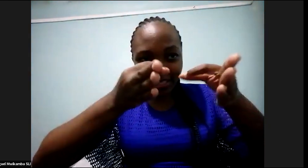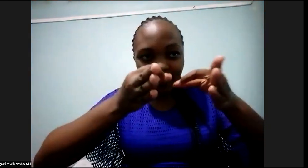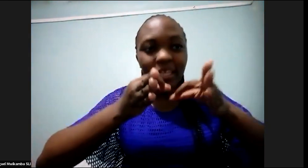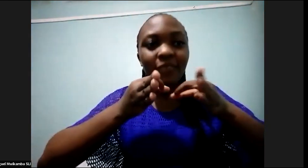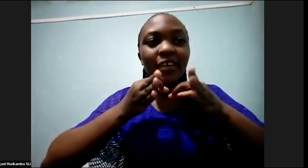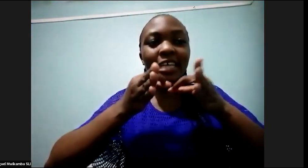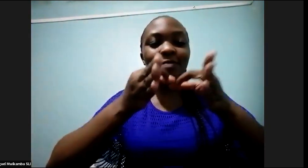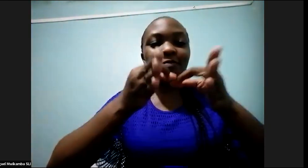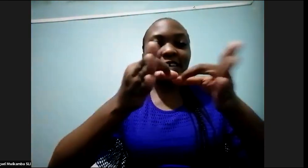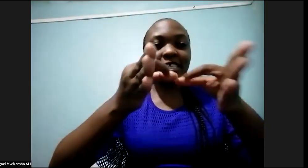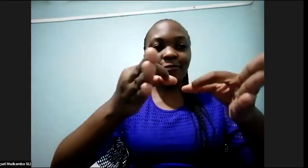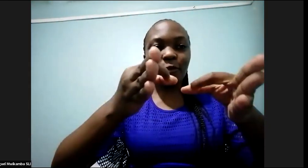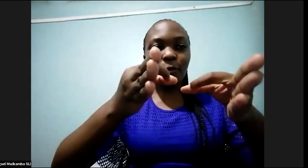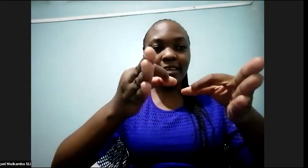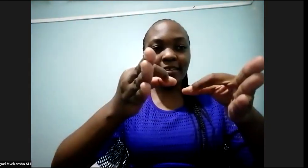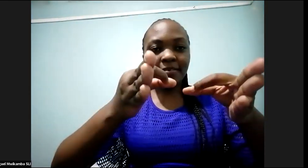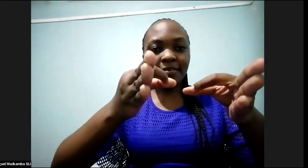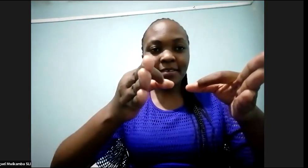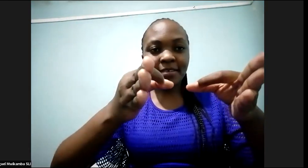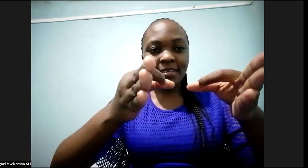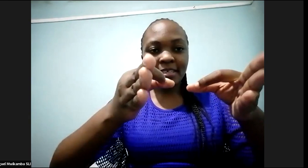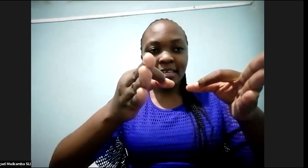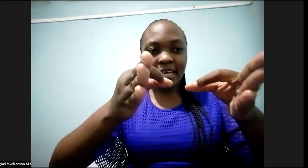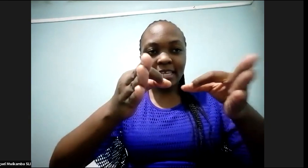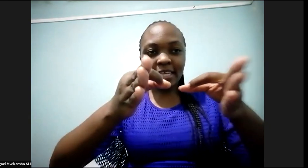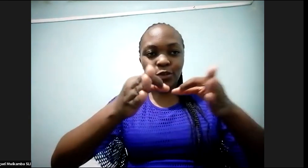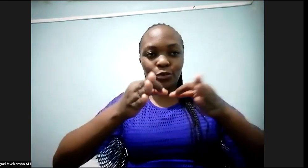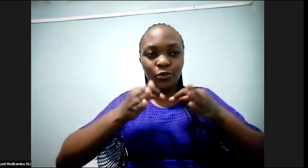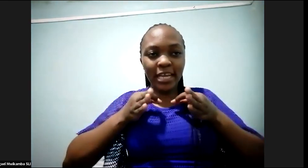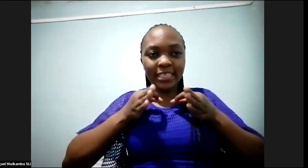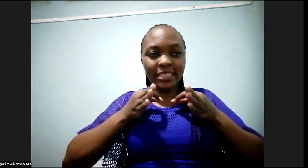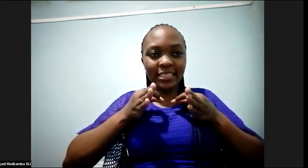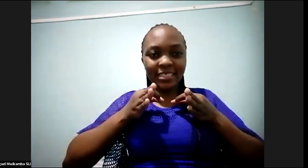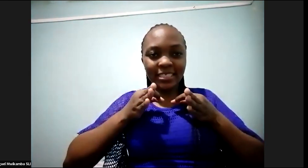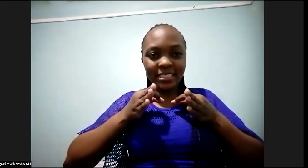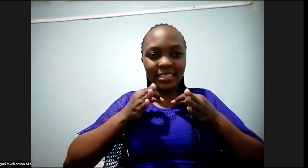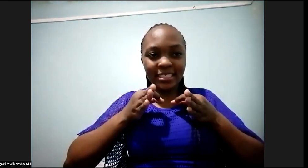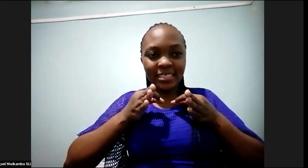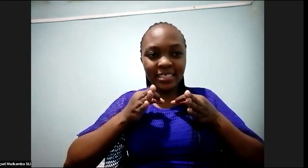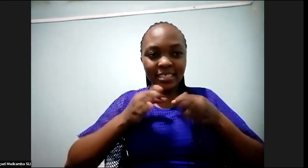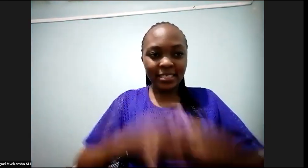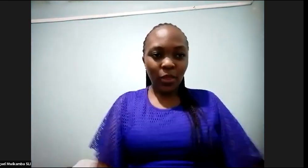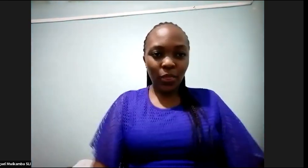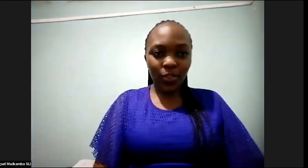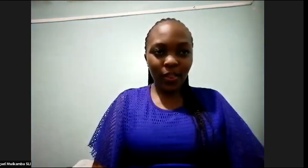then these 3 fingers face forward, and then you Can do you hear like me this. now?